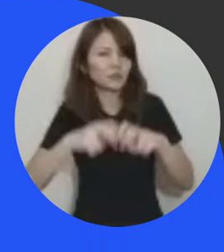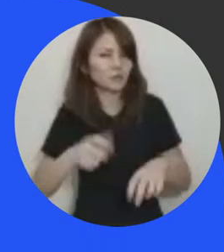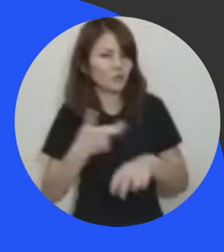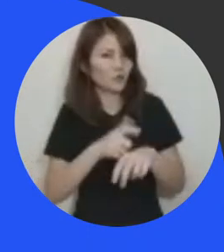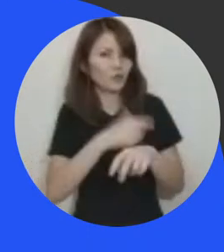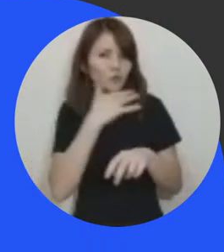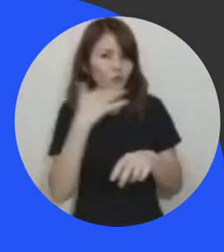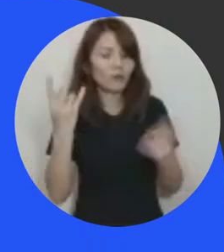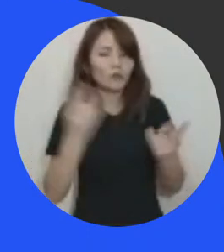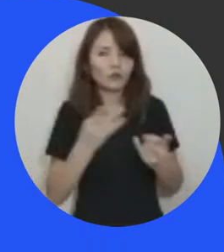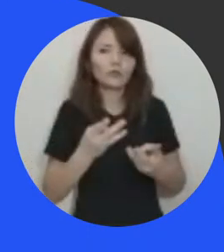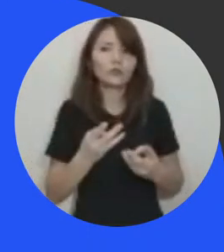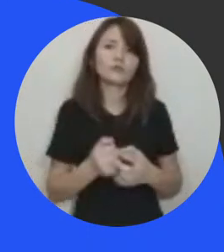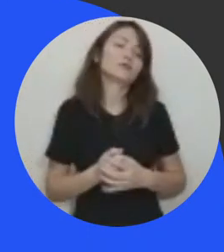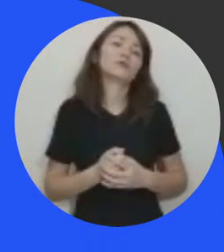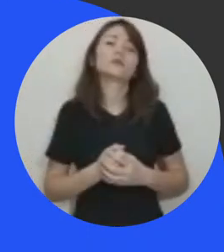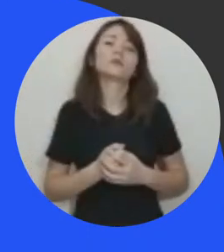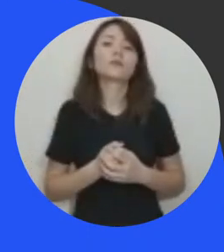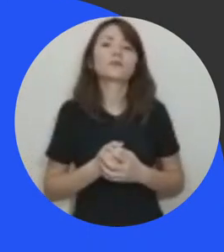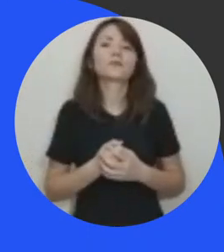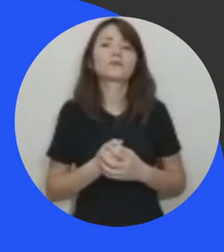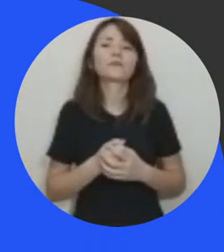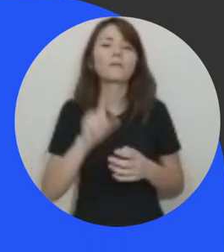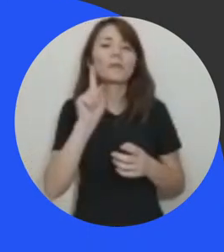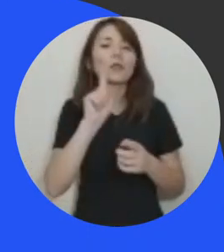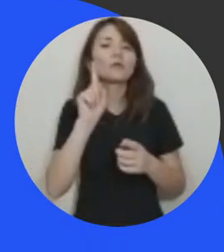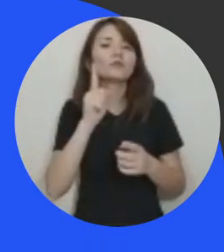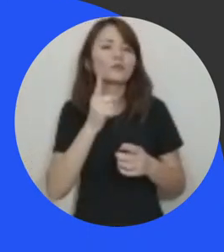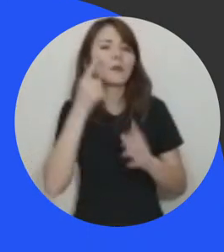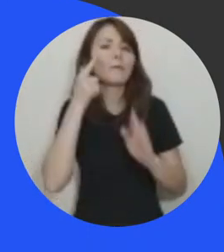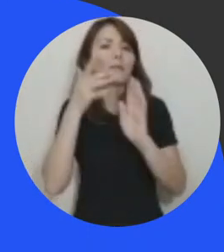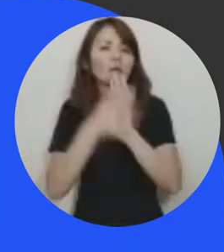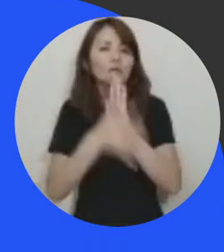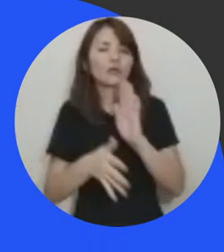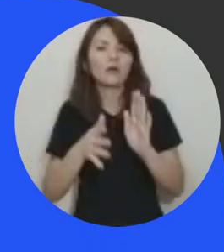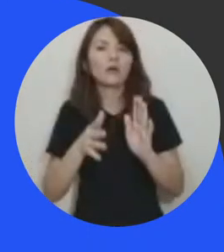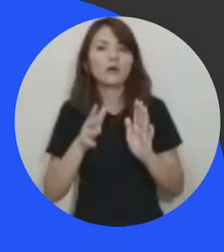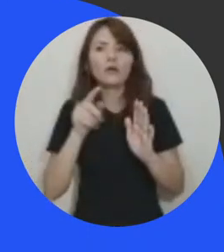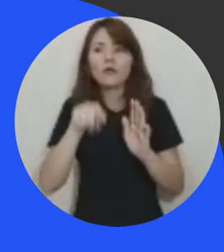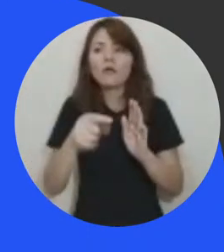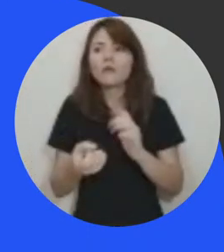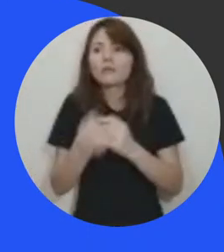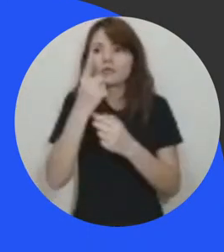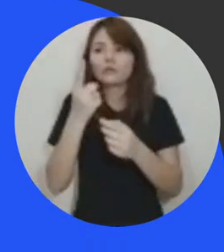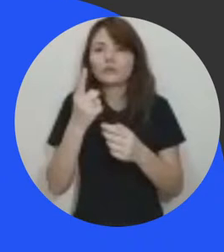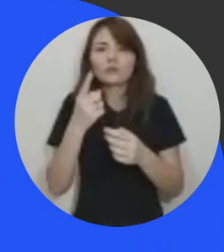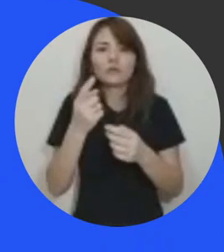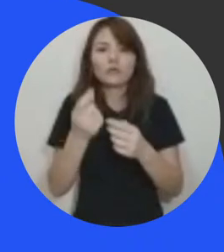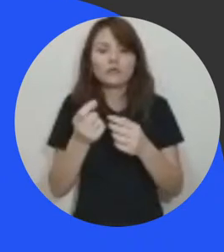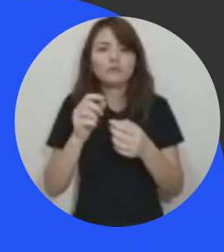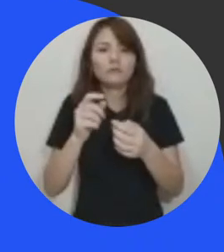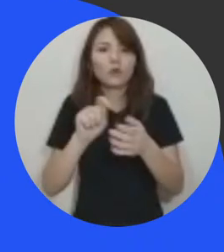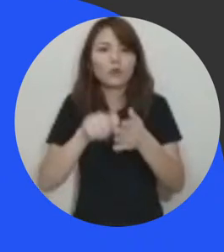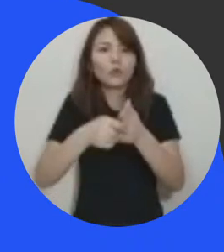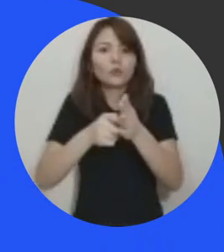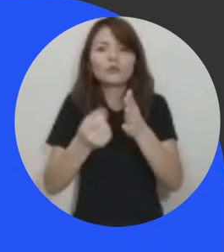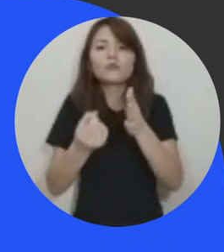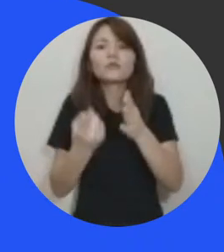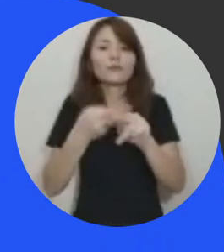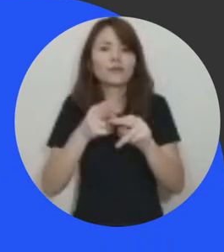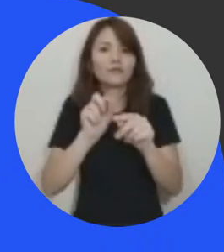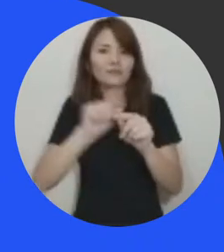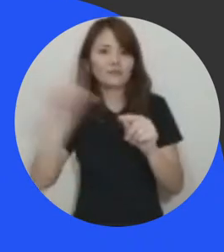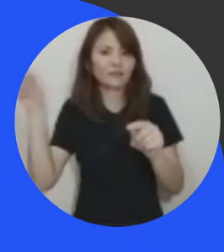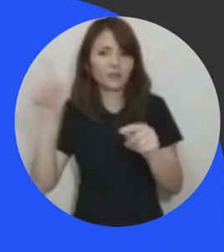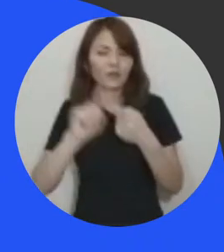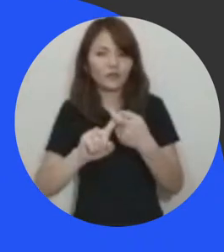those places? What were the key dynamics of that? And it really helps with future planning because that then gets rolled